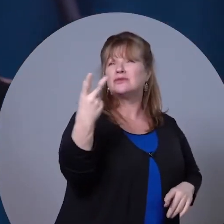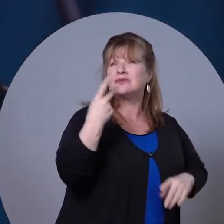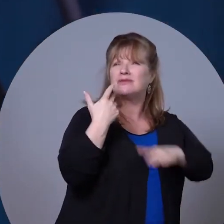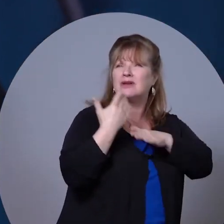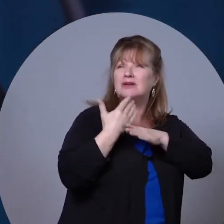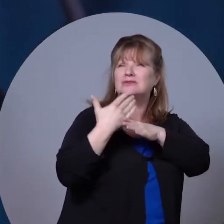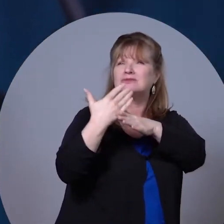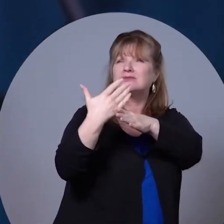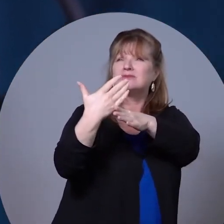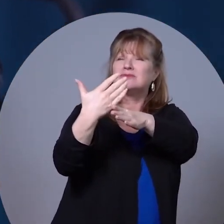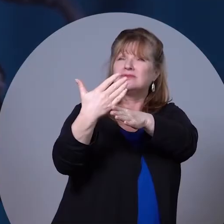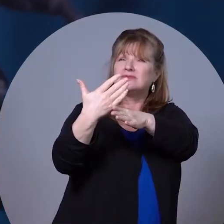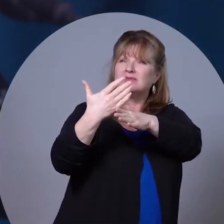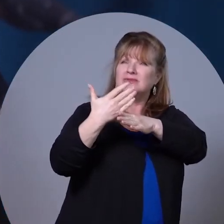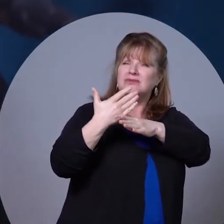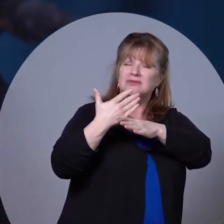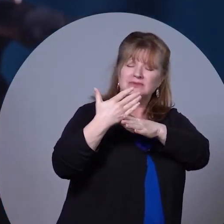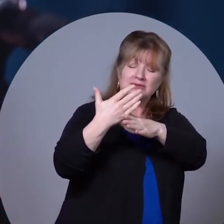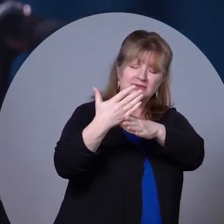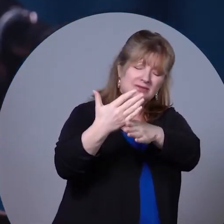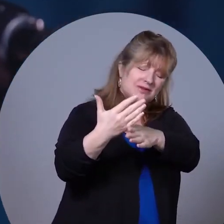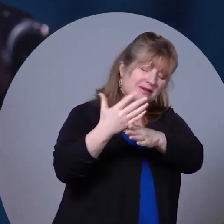and I've got